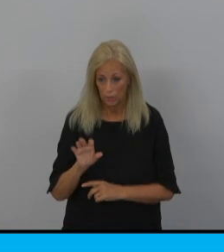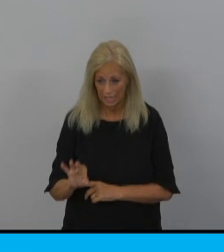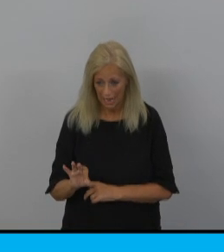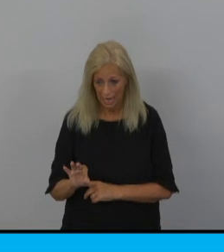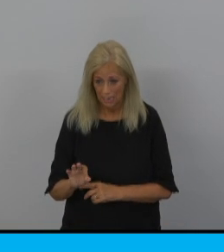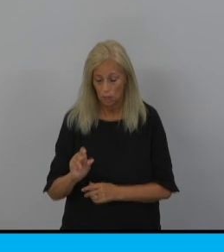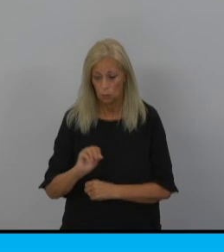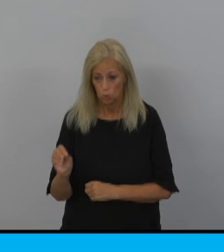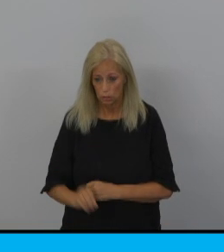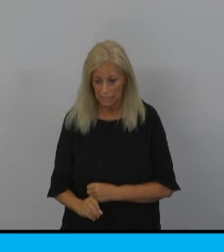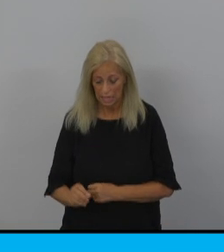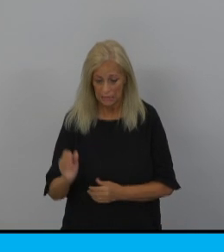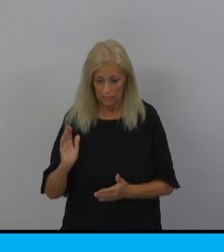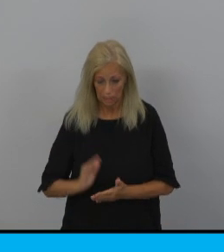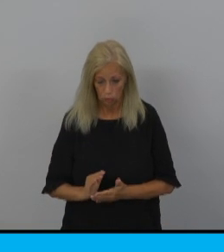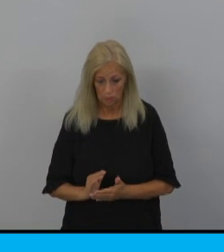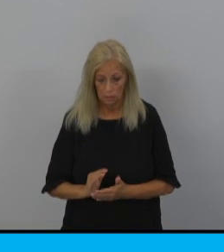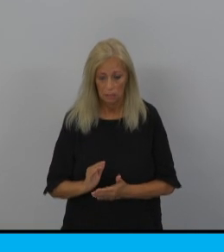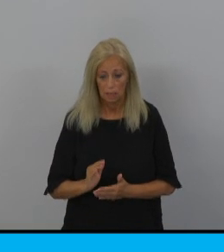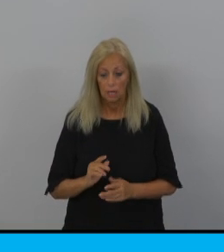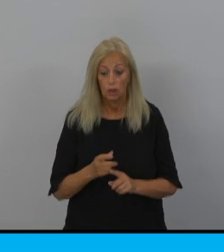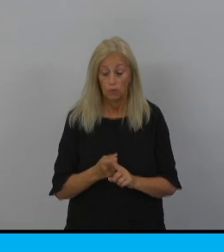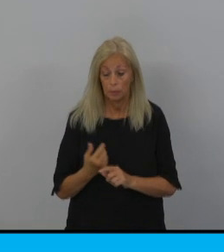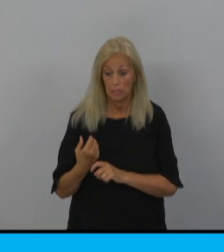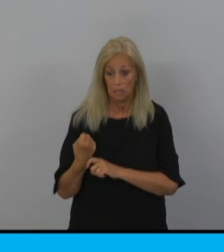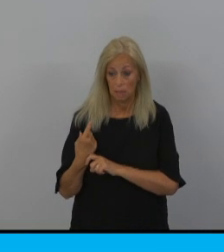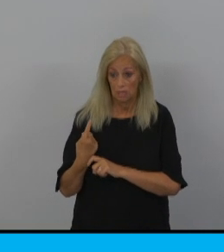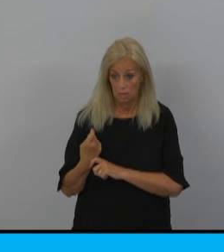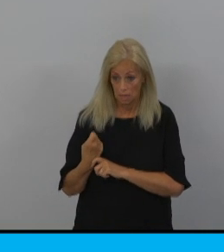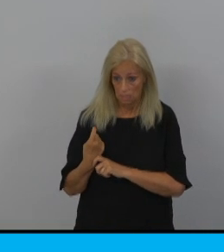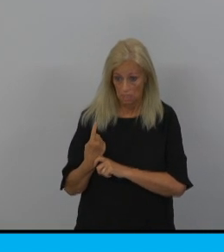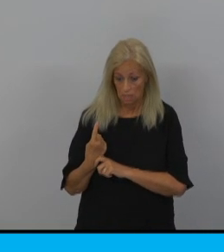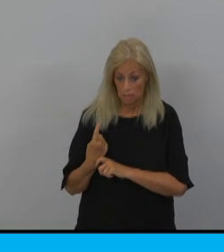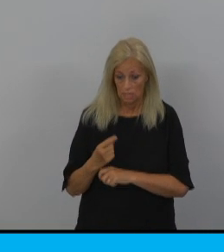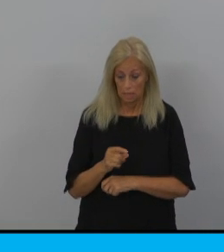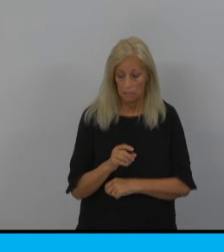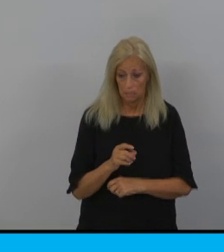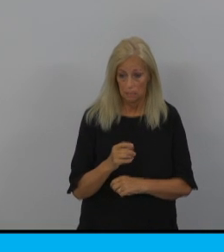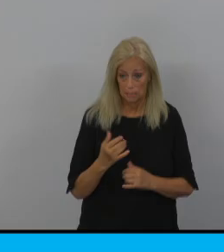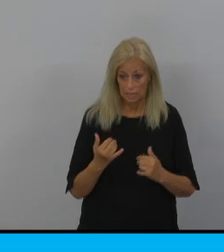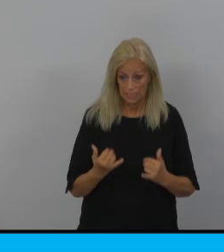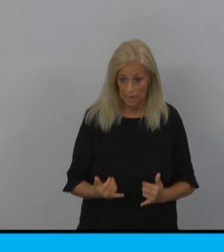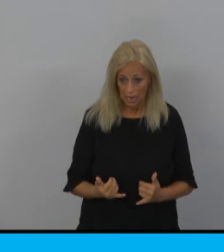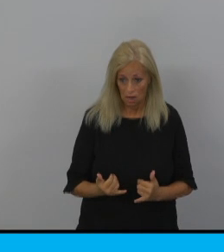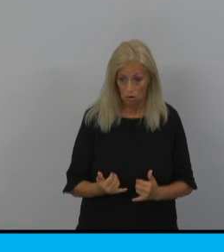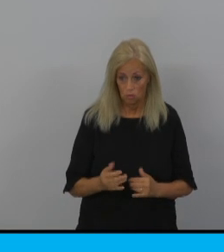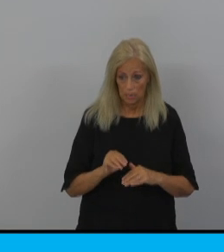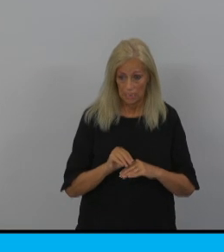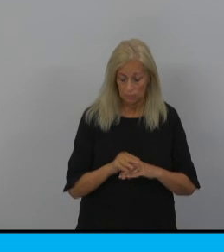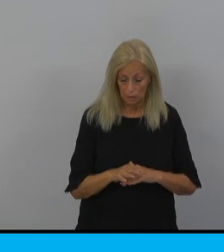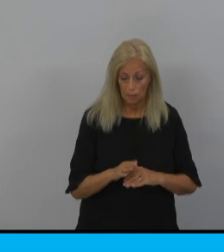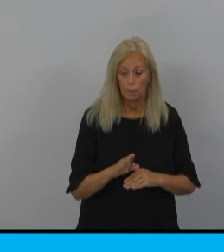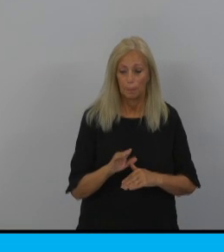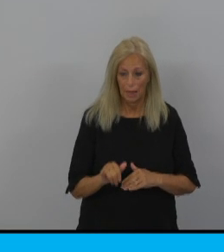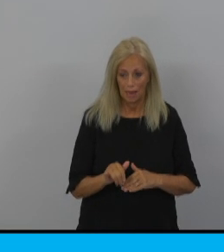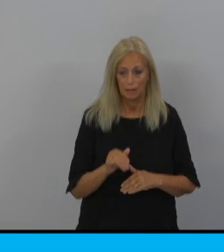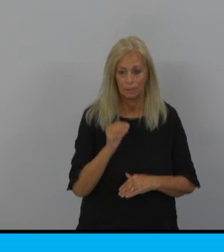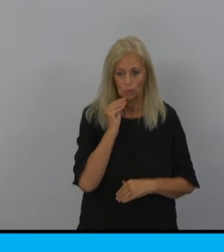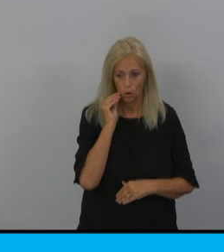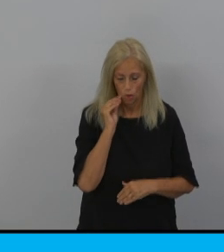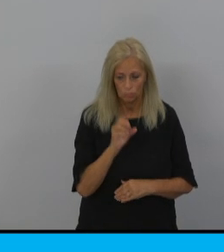3.9% decrease. And then from the prior year, as you can see, because this now is impacted by the homestead